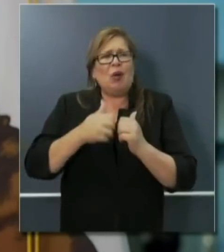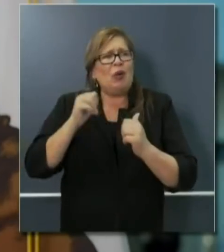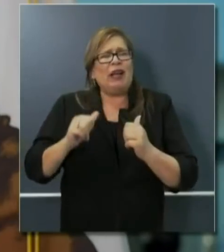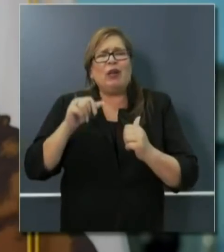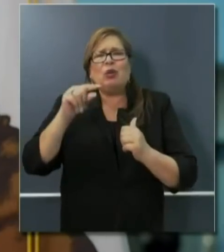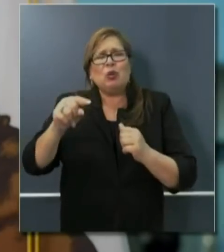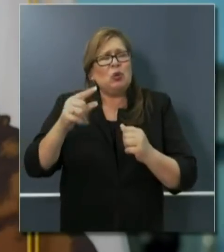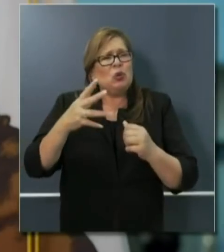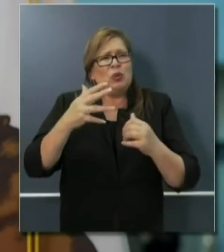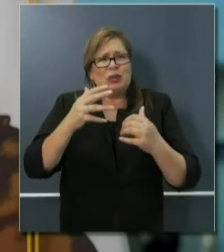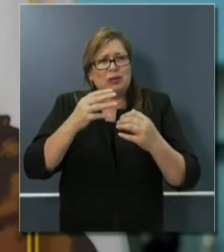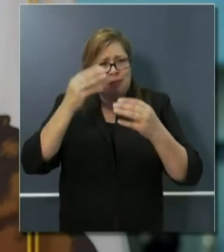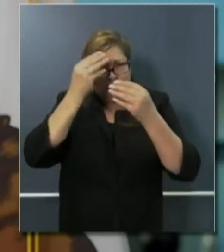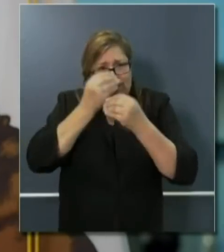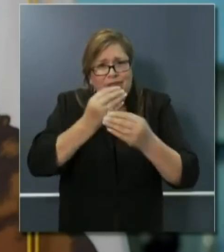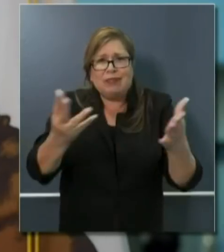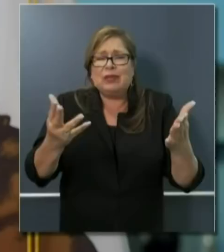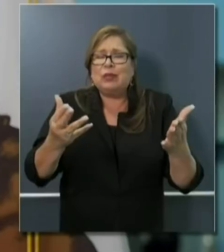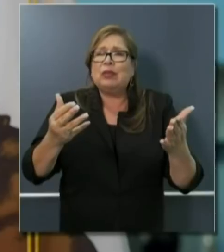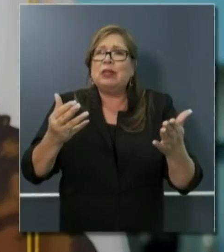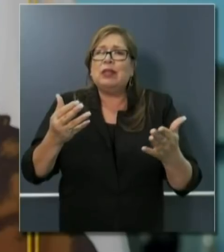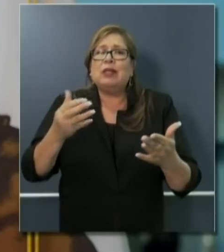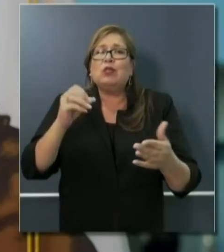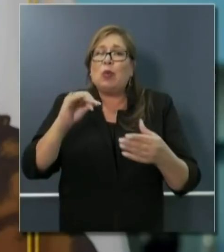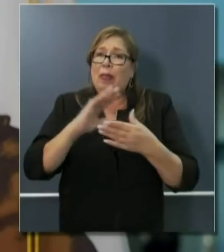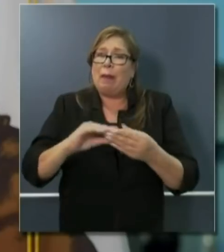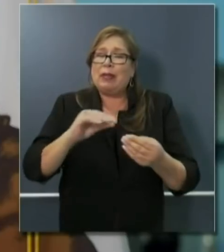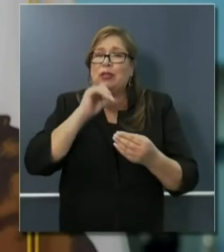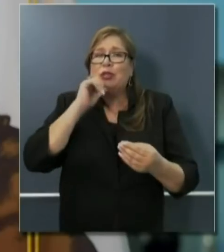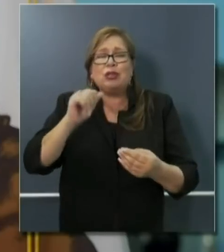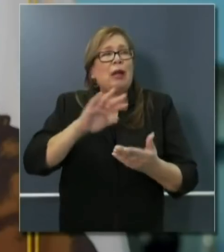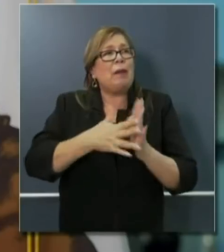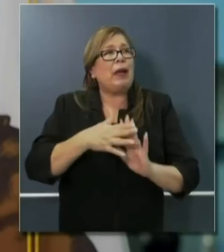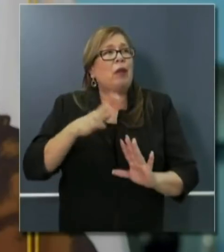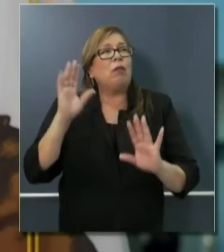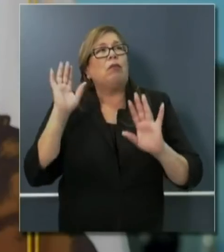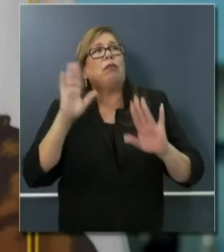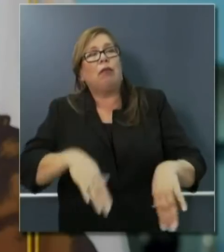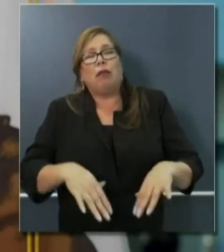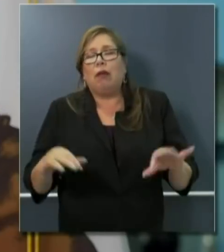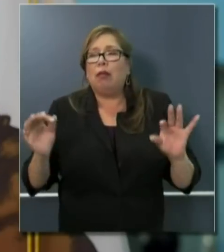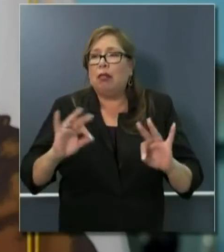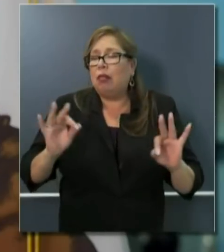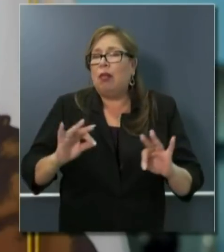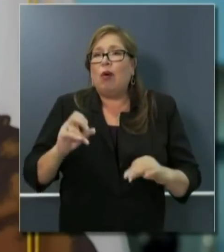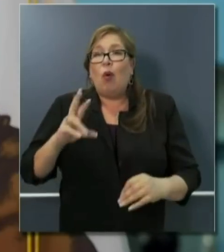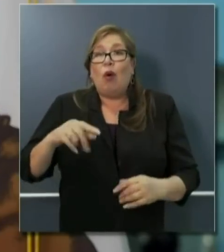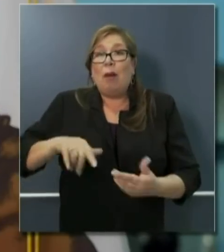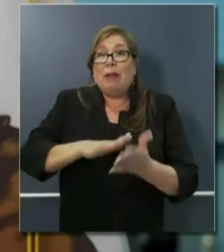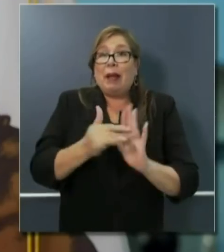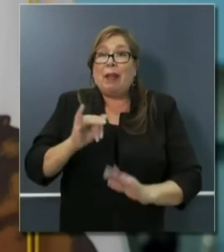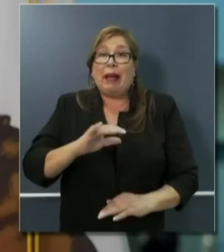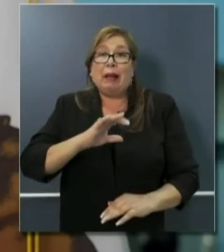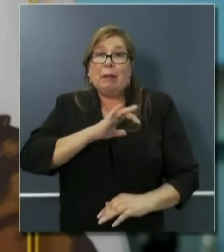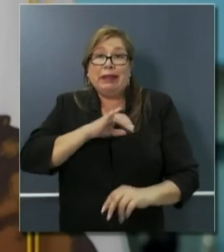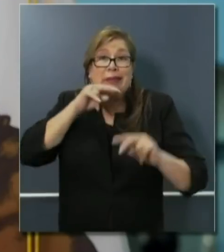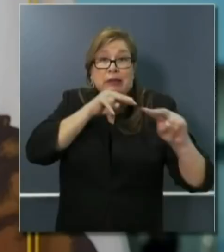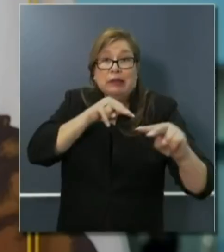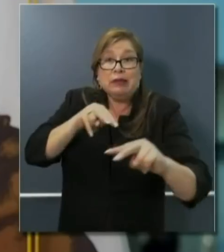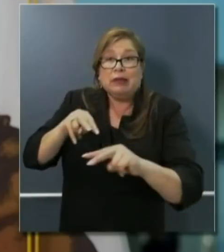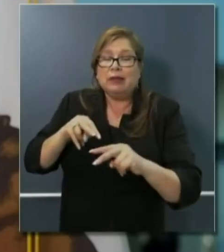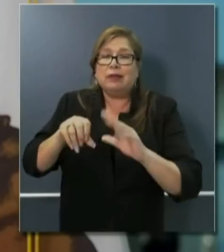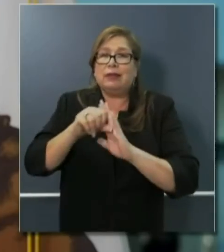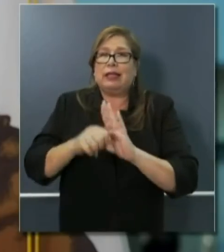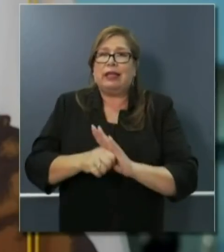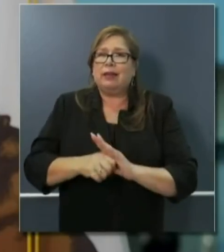without, you know, turning the state into a police state, which I'm sure you don't want to do? No, I mean, look, Scott, it's the right question, and it's a very